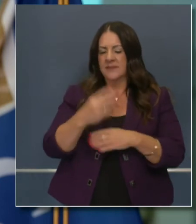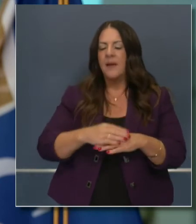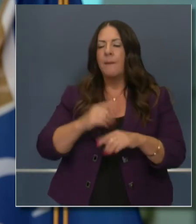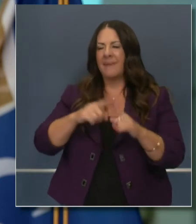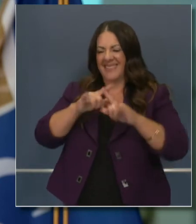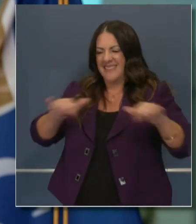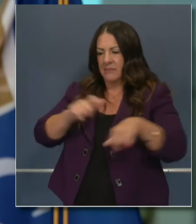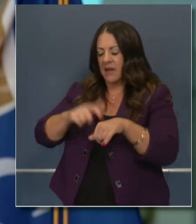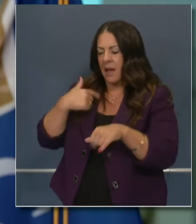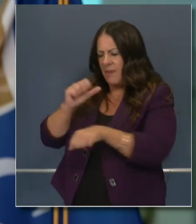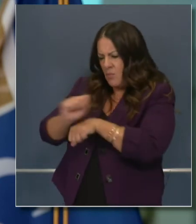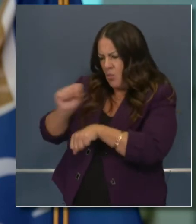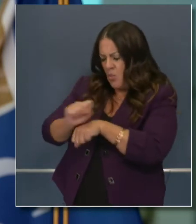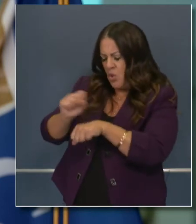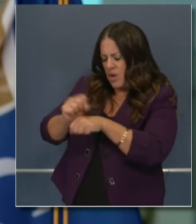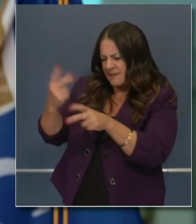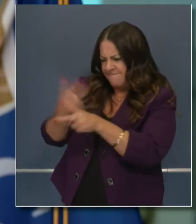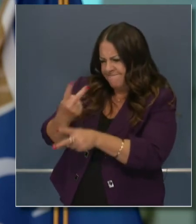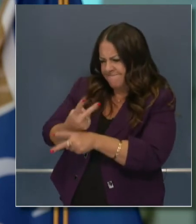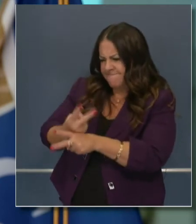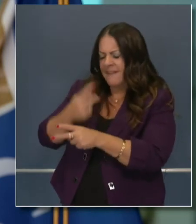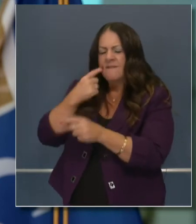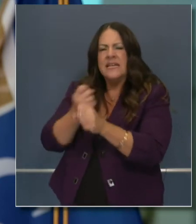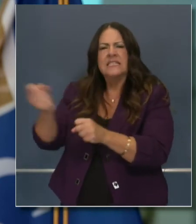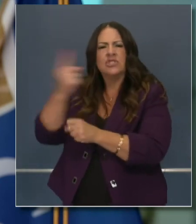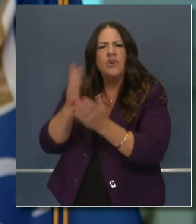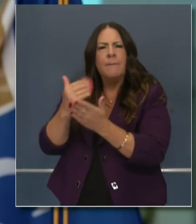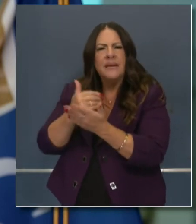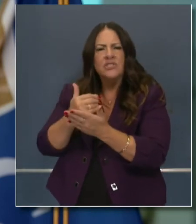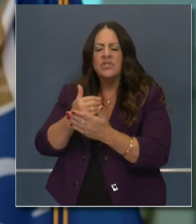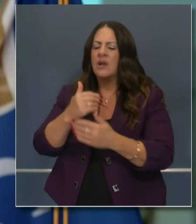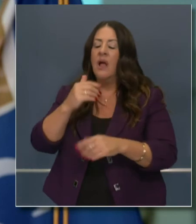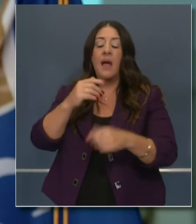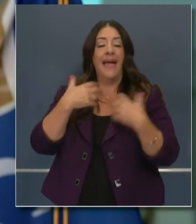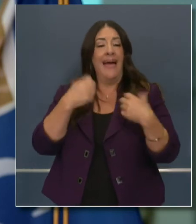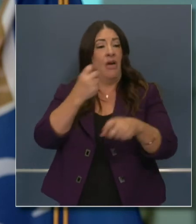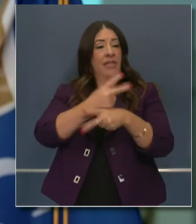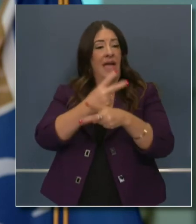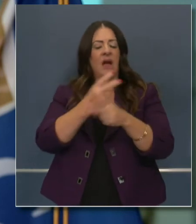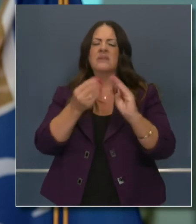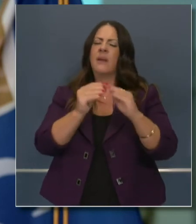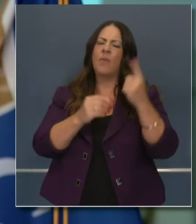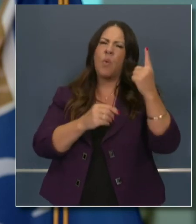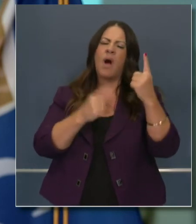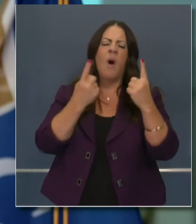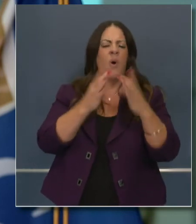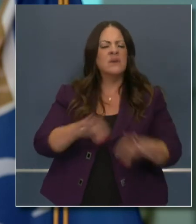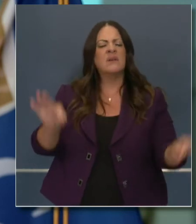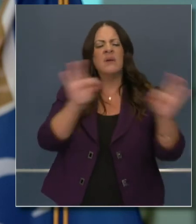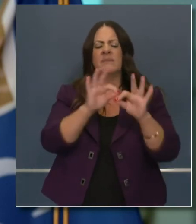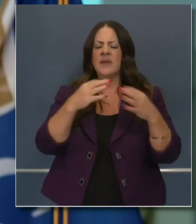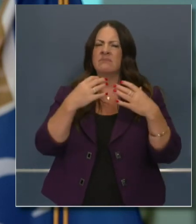budget. And healthcare has long been a top priority for me, my administration, and